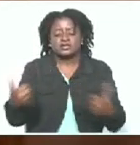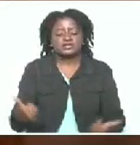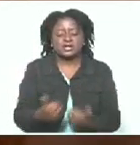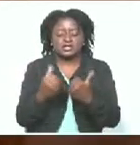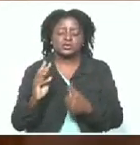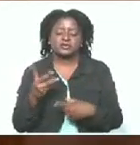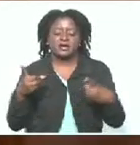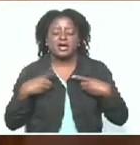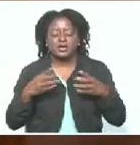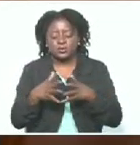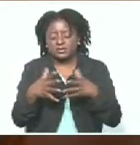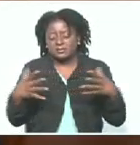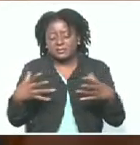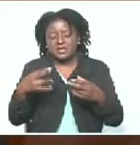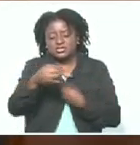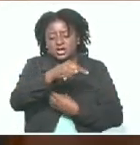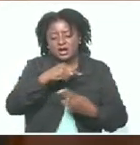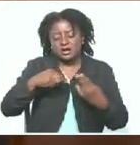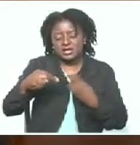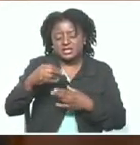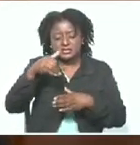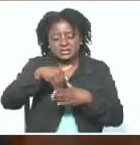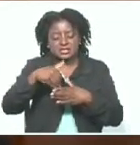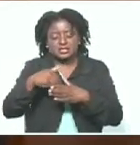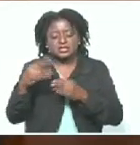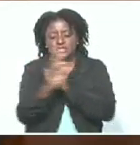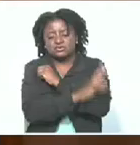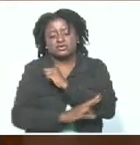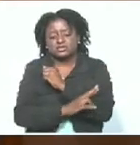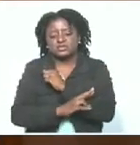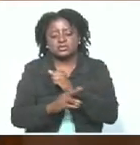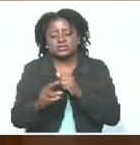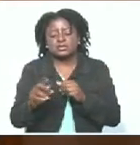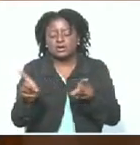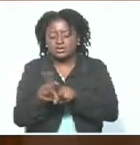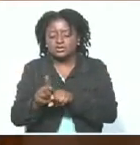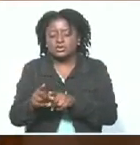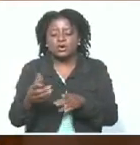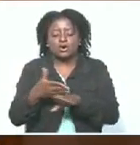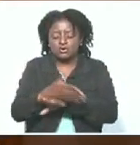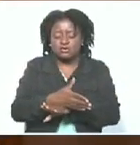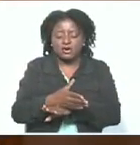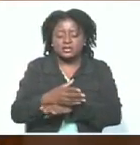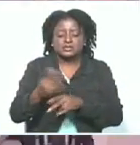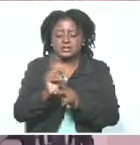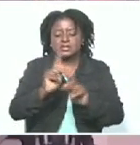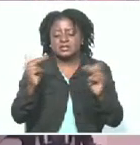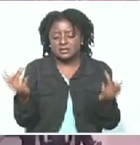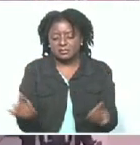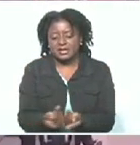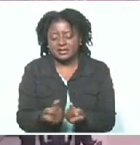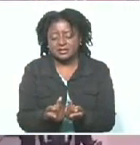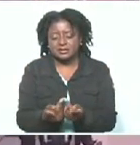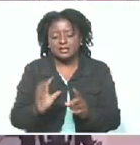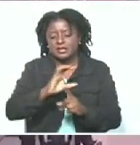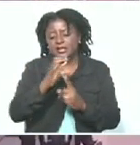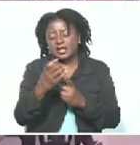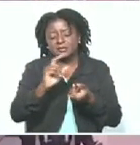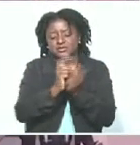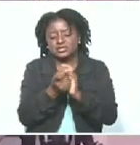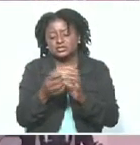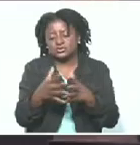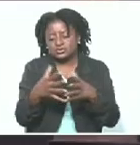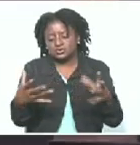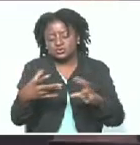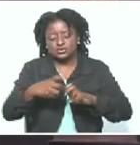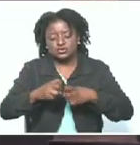with major hurricanes in the region, and not just the region, across the planet. Climate change is a huge issue. It's on the agenda. I'm